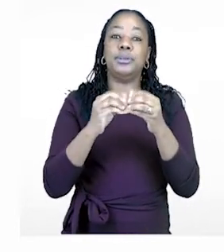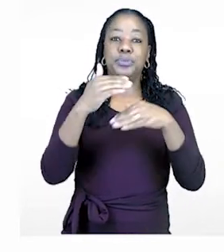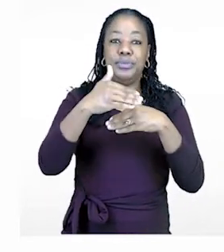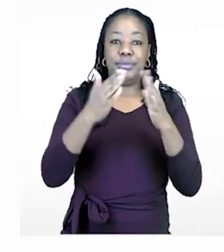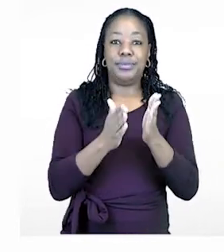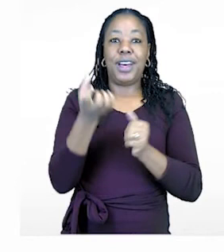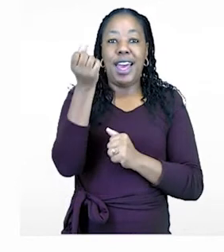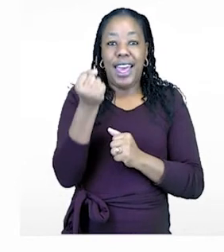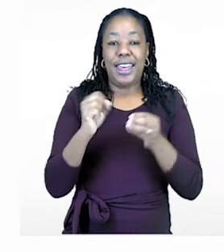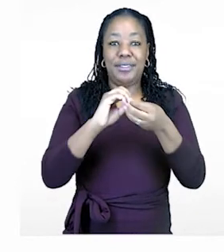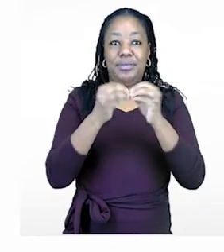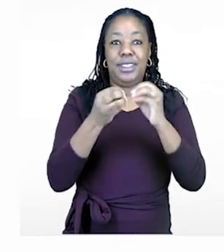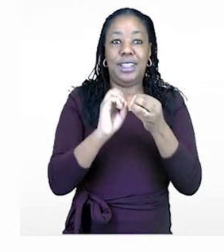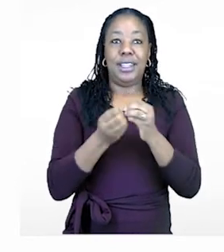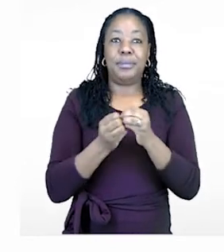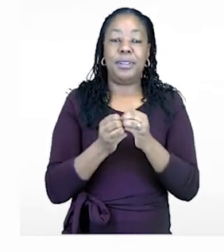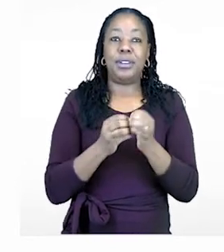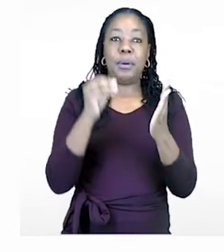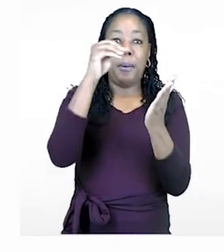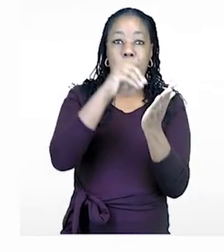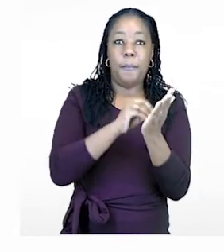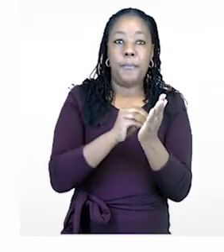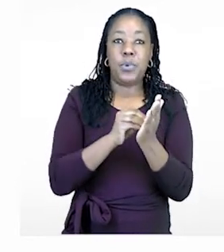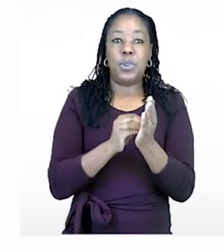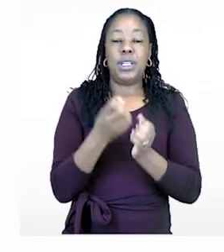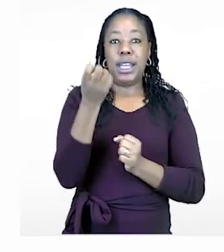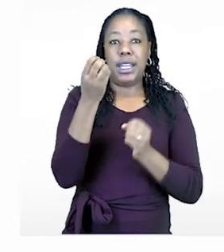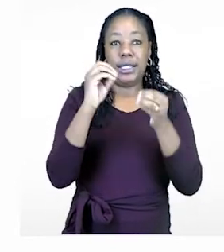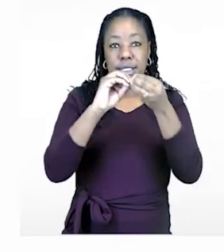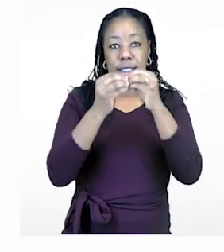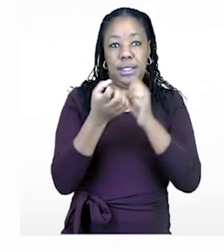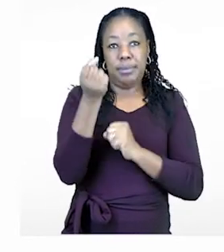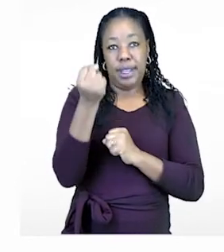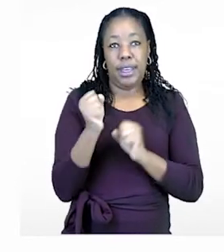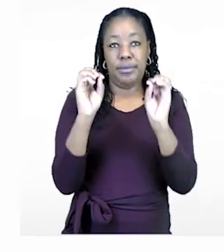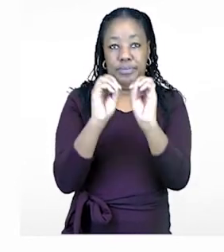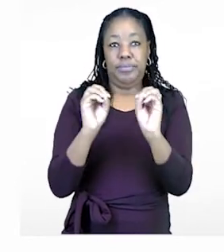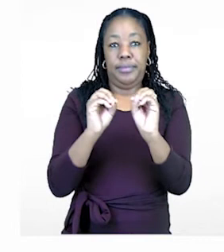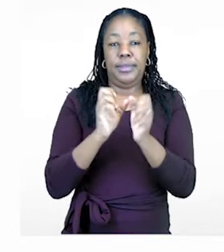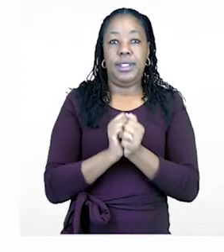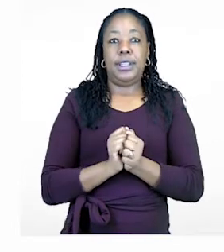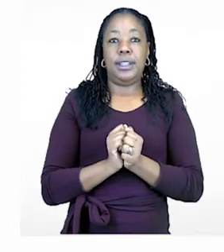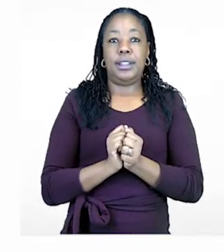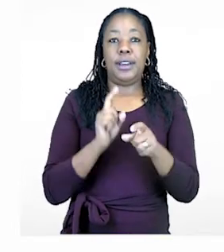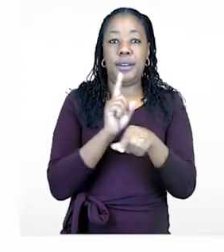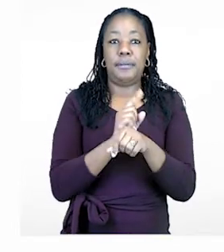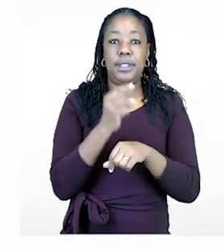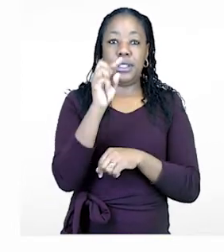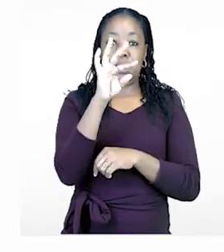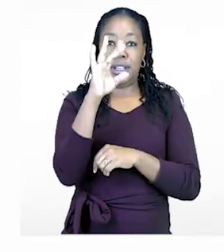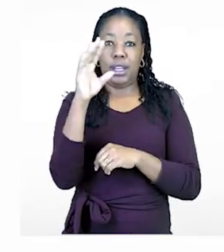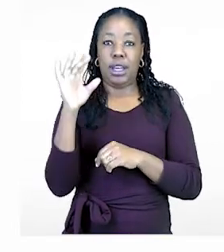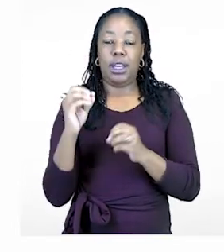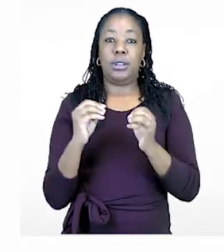numbers. Now, we all know that we know how to count by now, but let's just count up to 10 together.